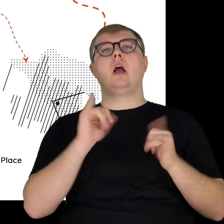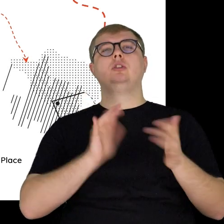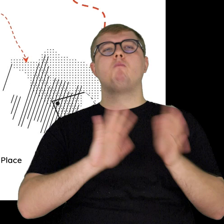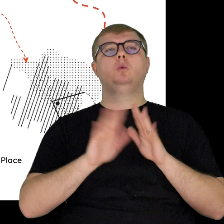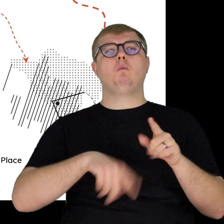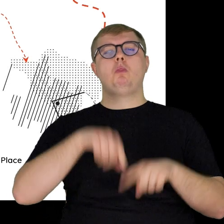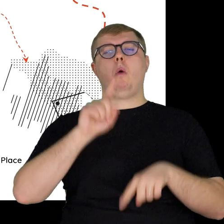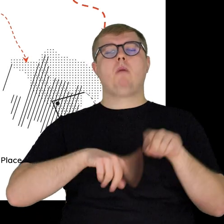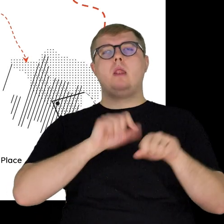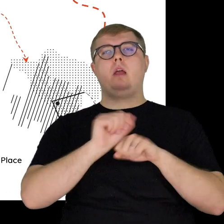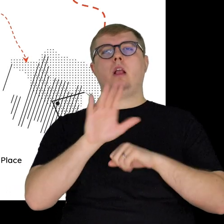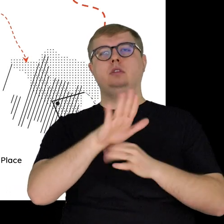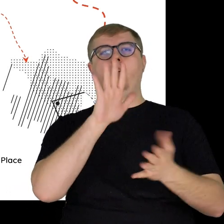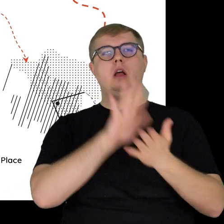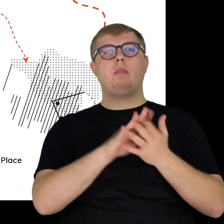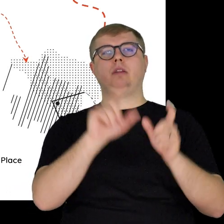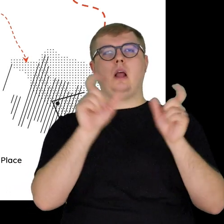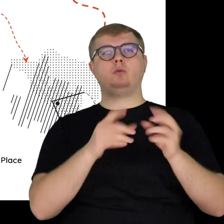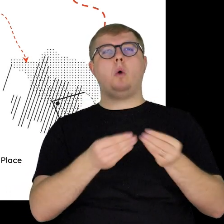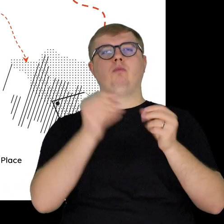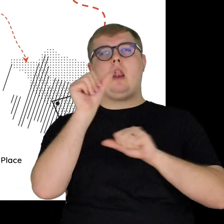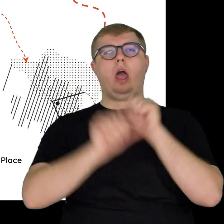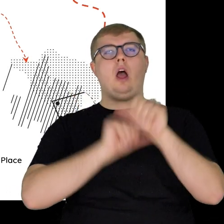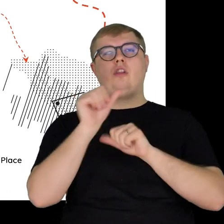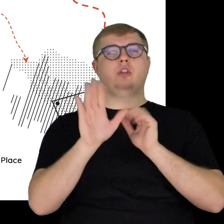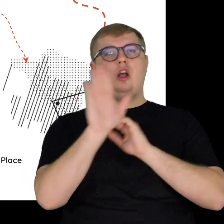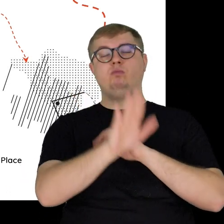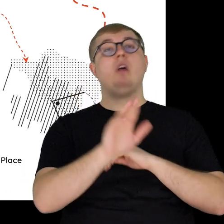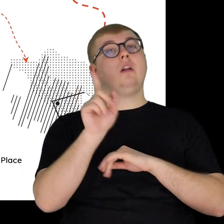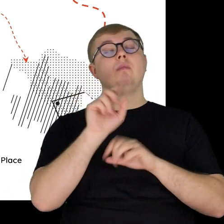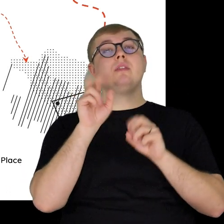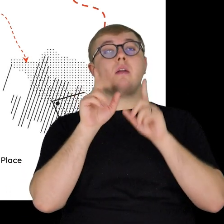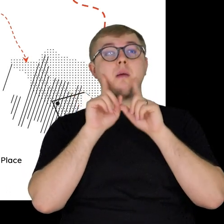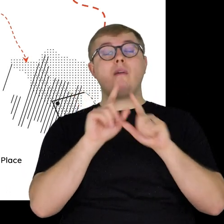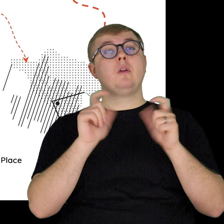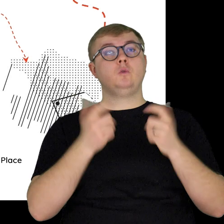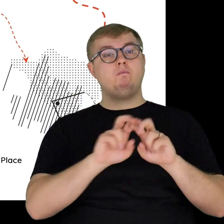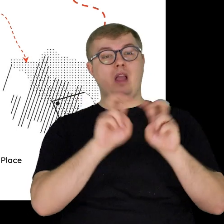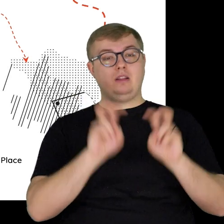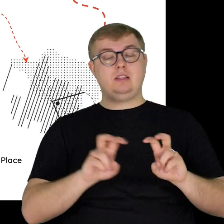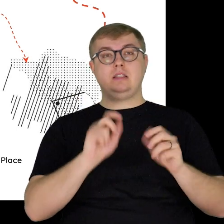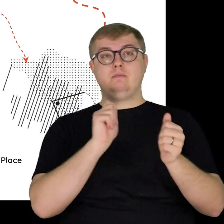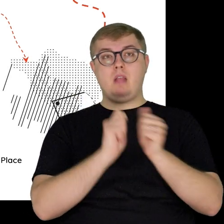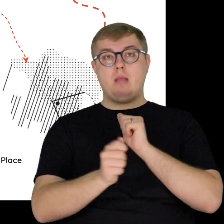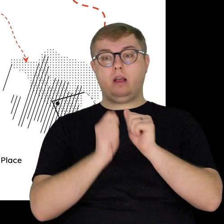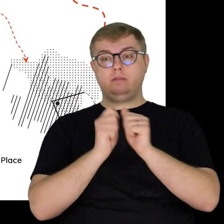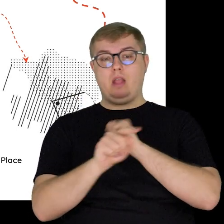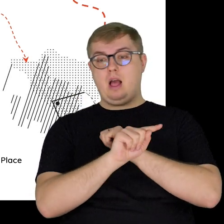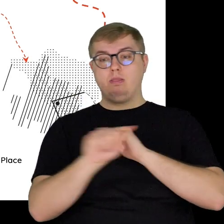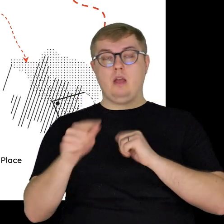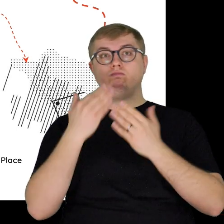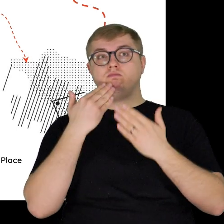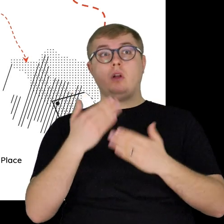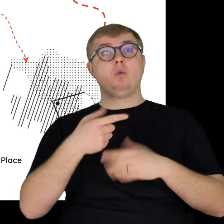is unfolding over the years, but that actually crisis and changes are the normal thing, and that is